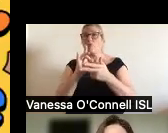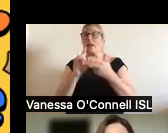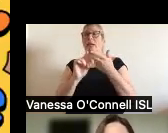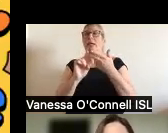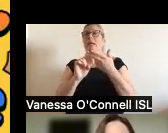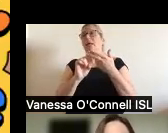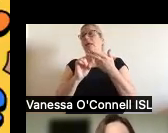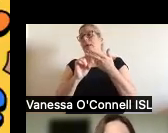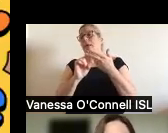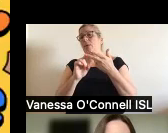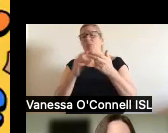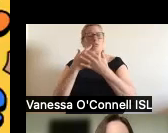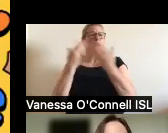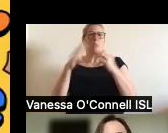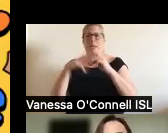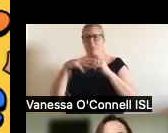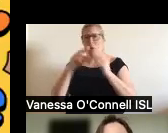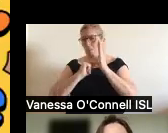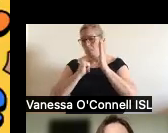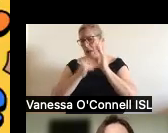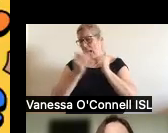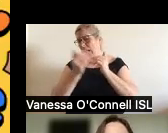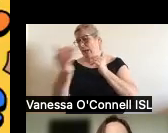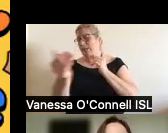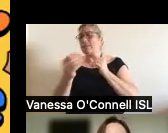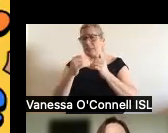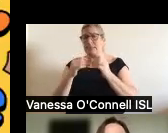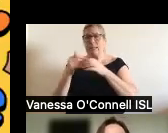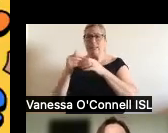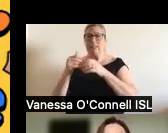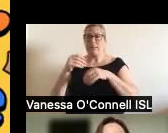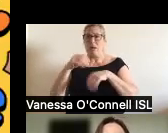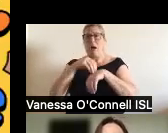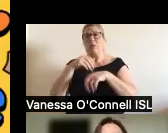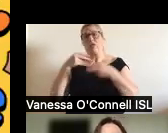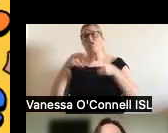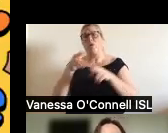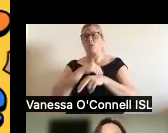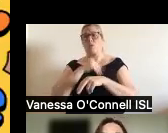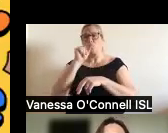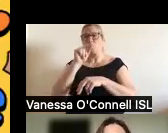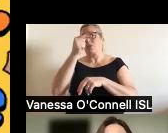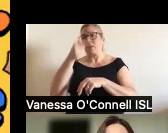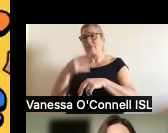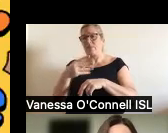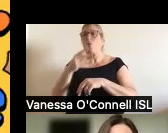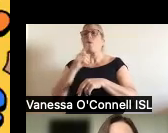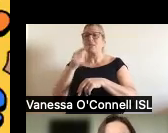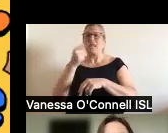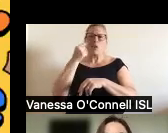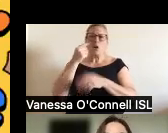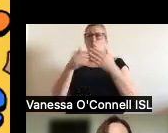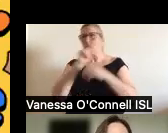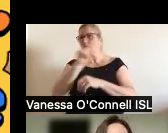We've got so many more in the pipeline now on the lead up to 2024, but they usually look at things like, what does your council